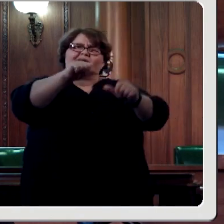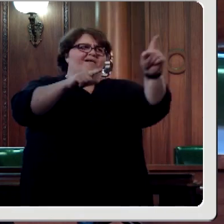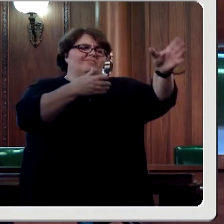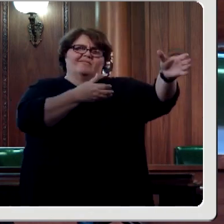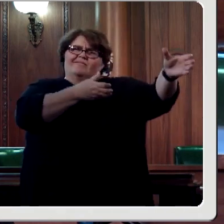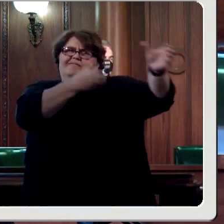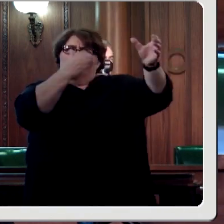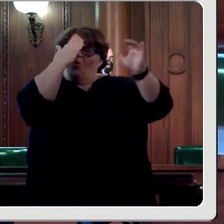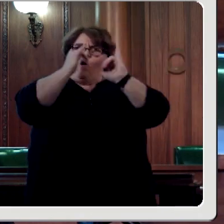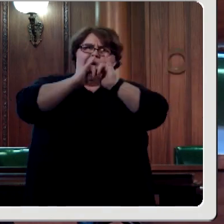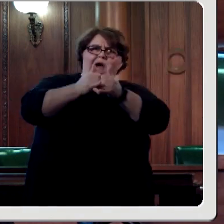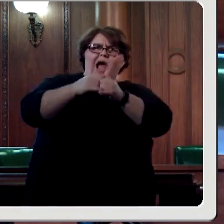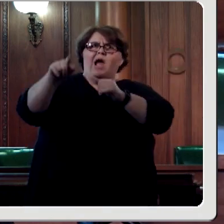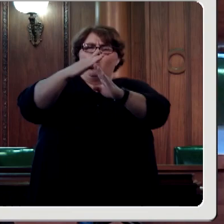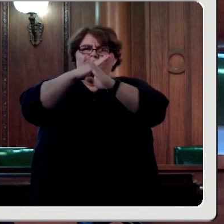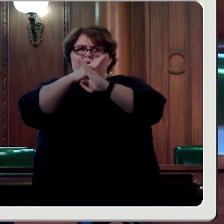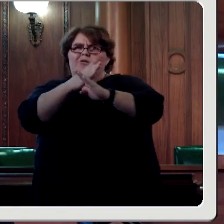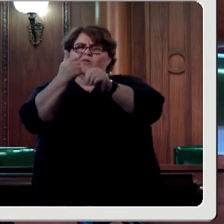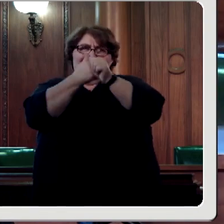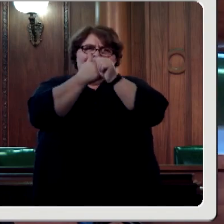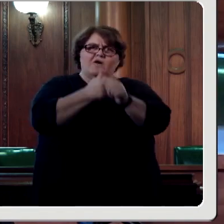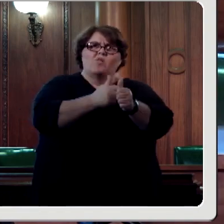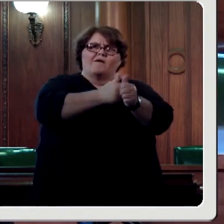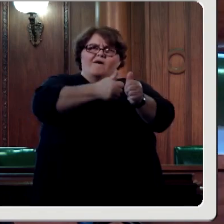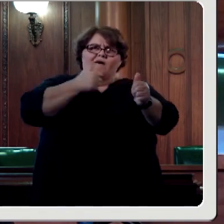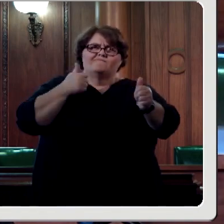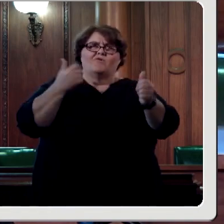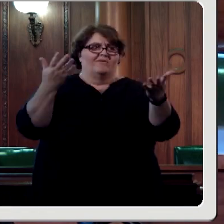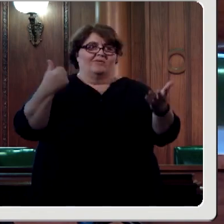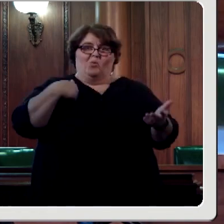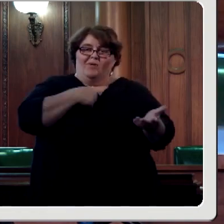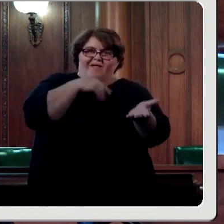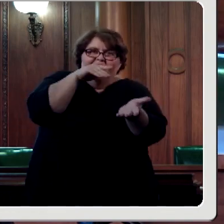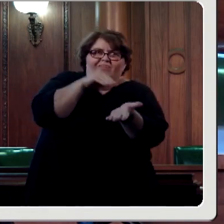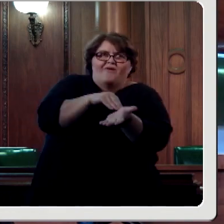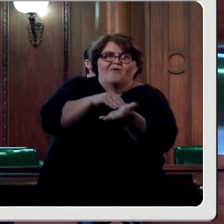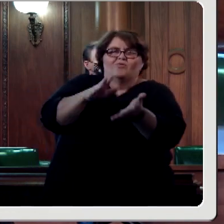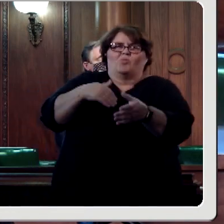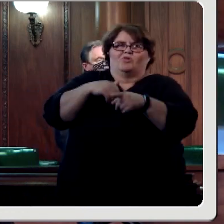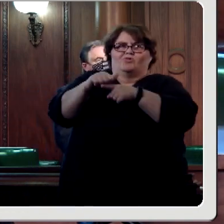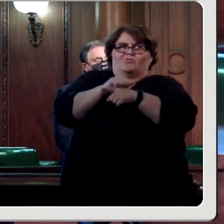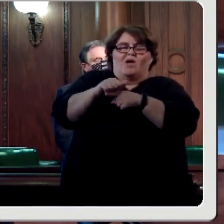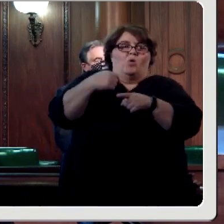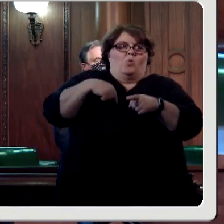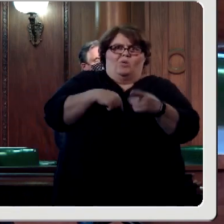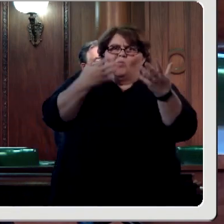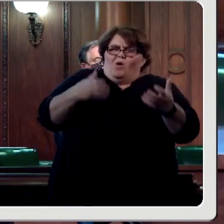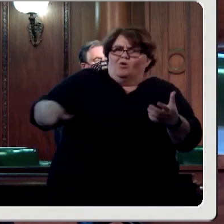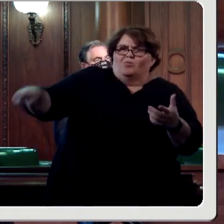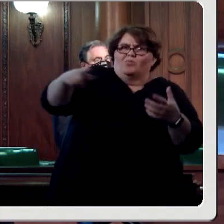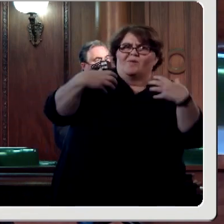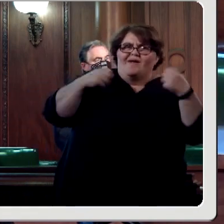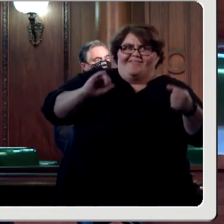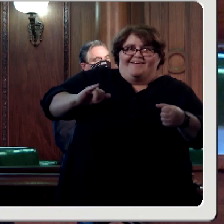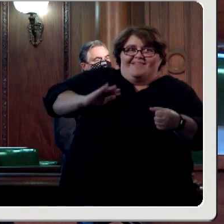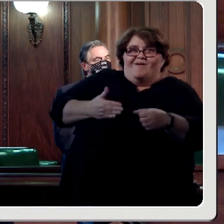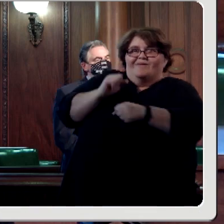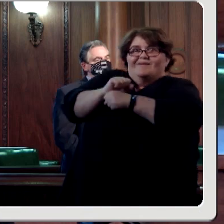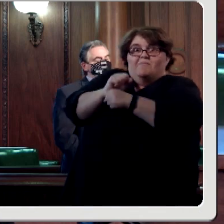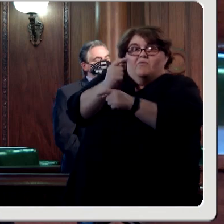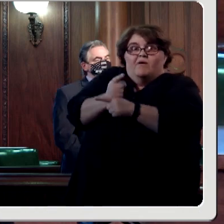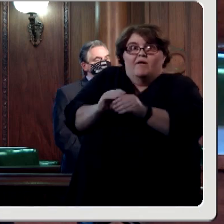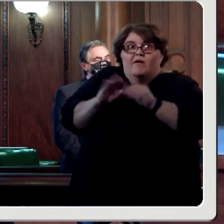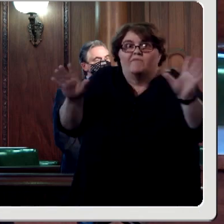We are healing providers in our community, and we believe that this type of communication and approach is one that's